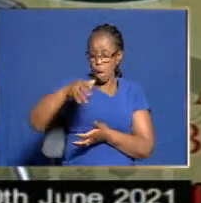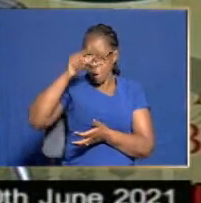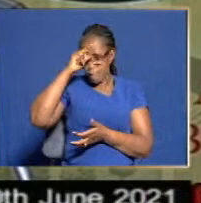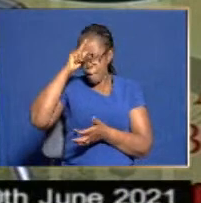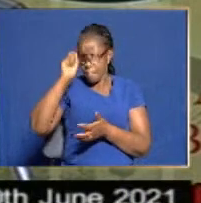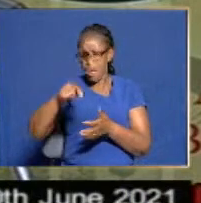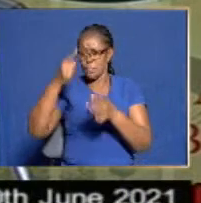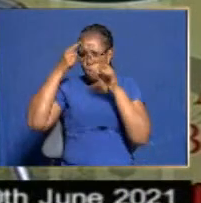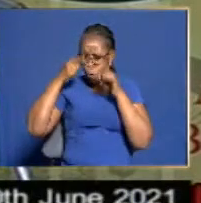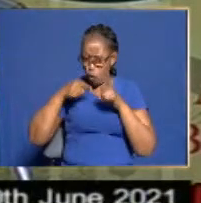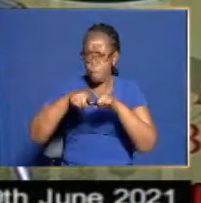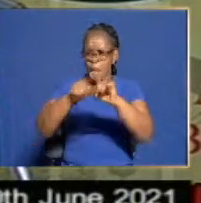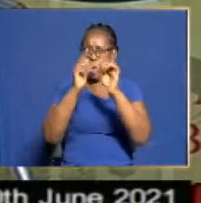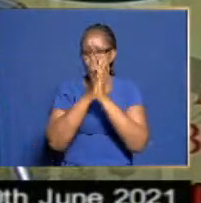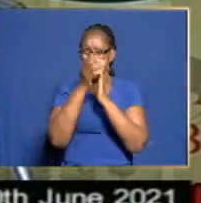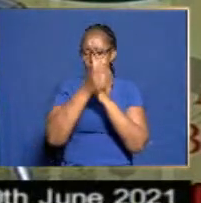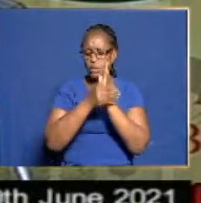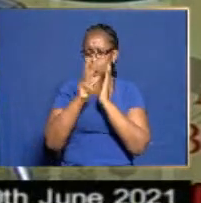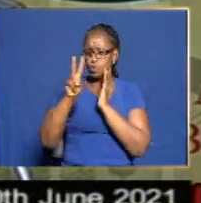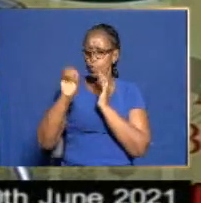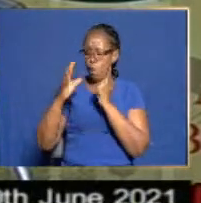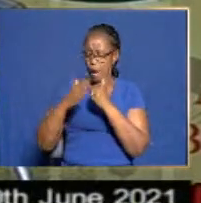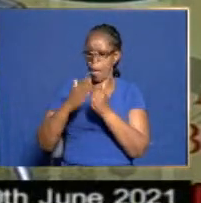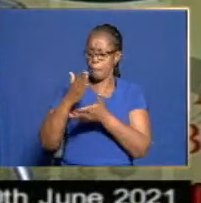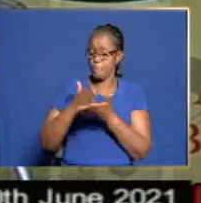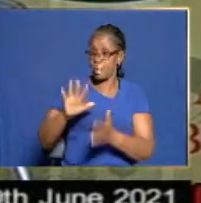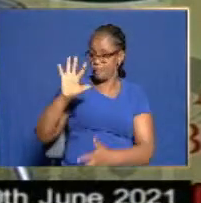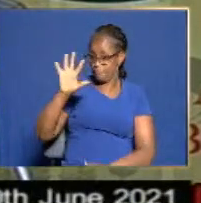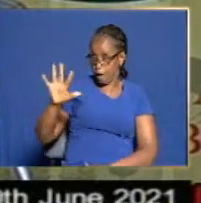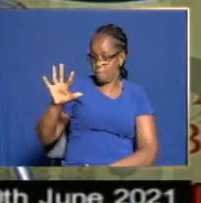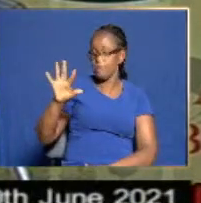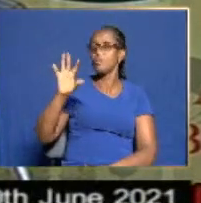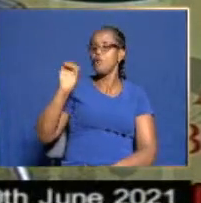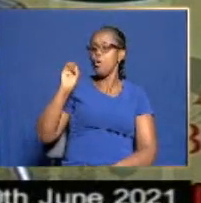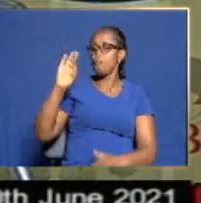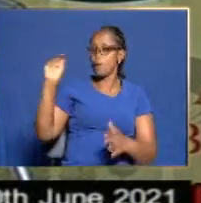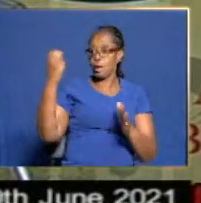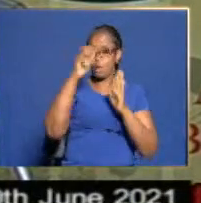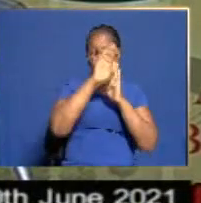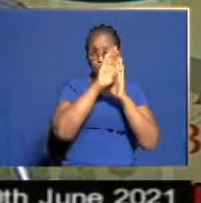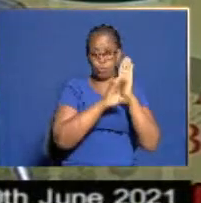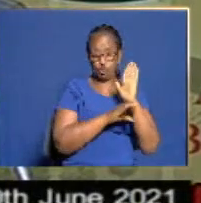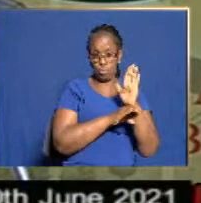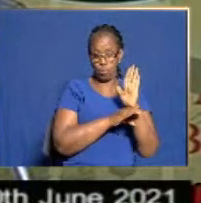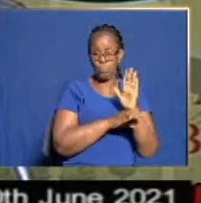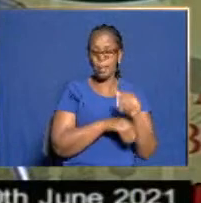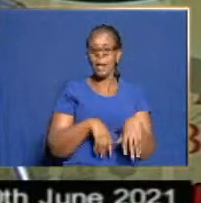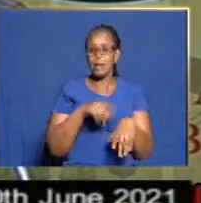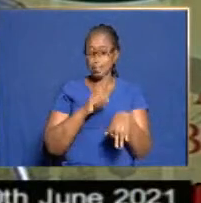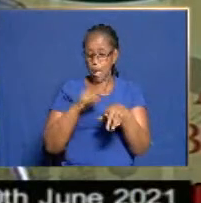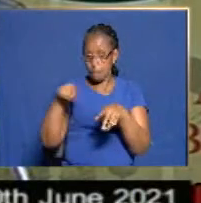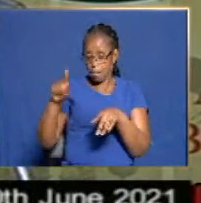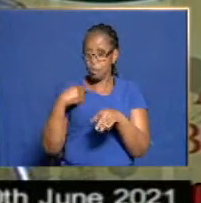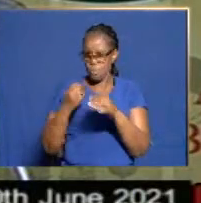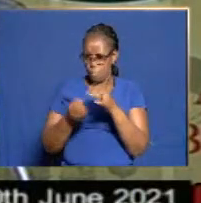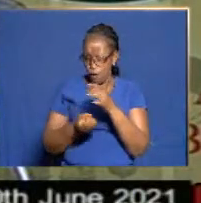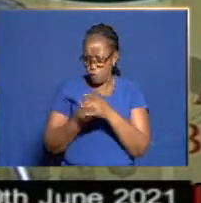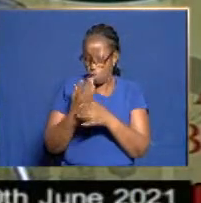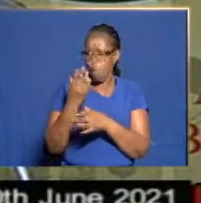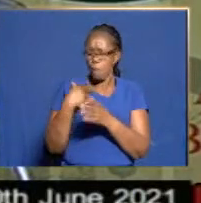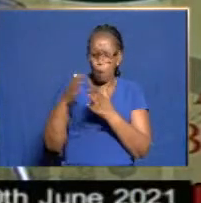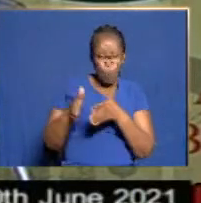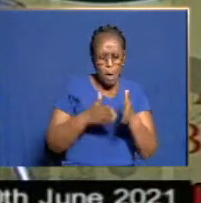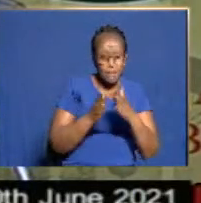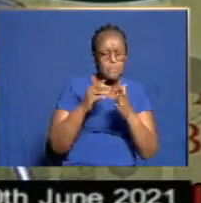Article 209.5 of the Constitution of Kenya when formulating their revenue-raising